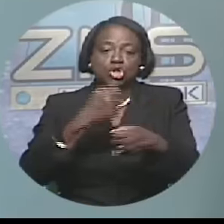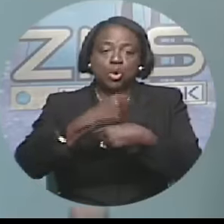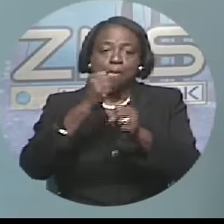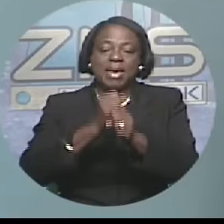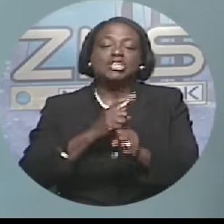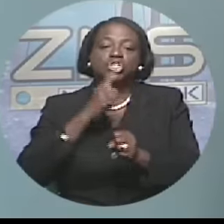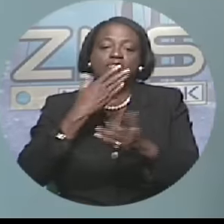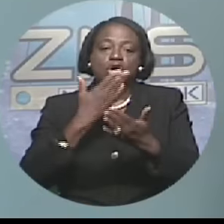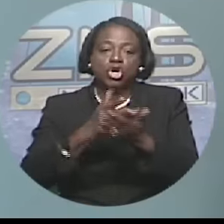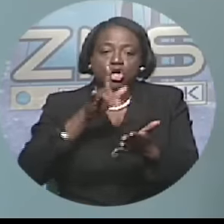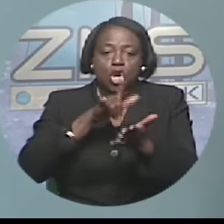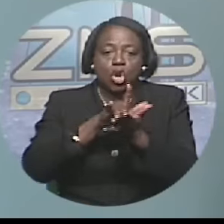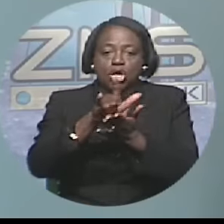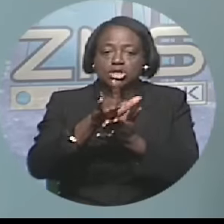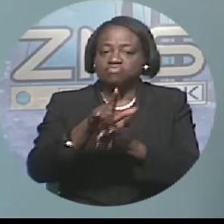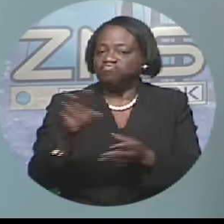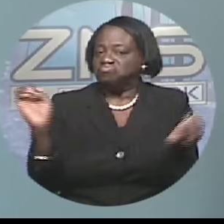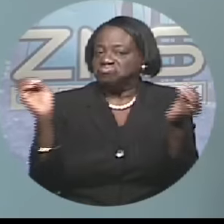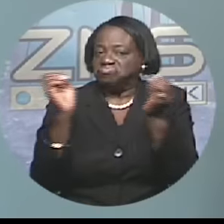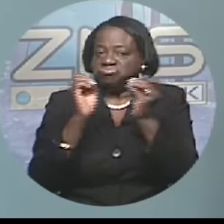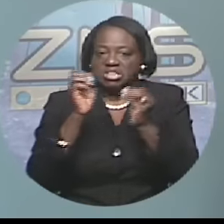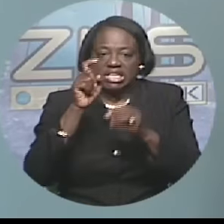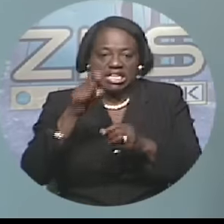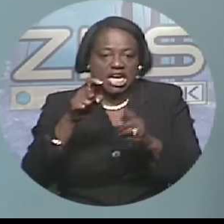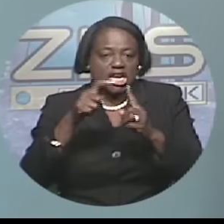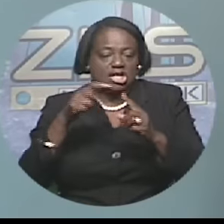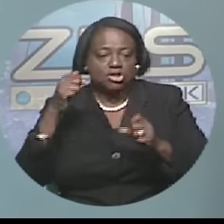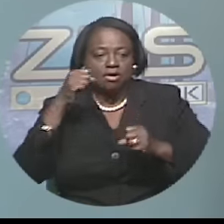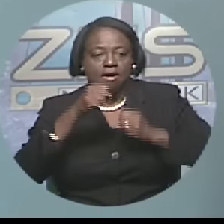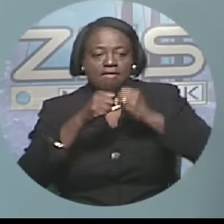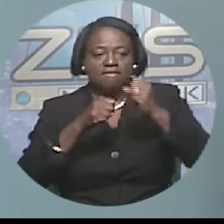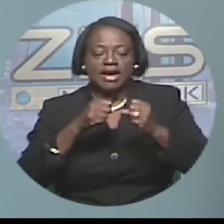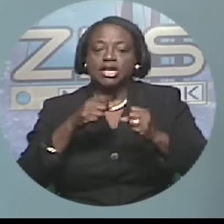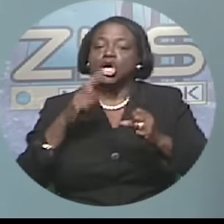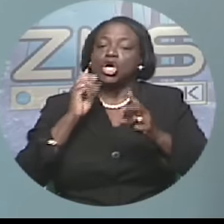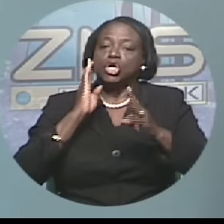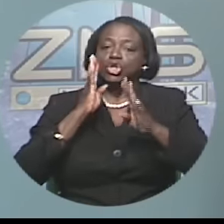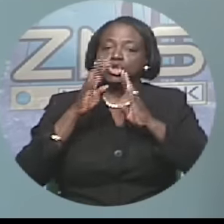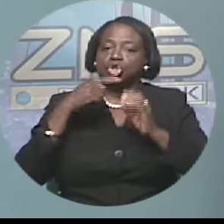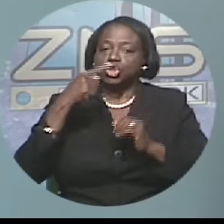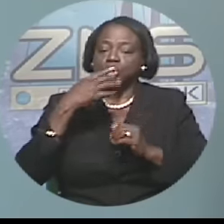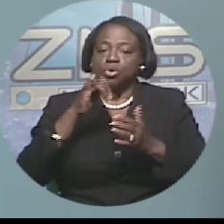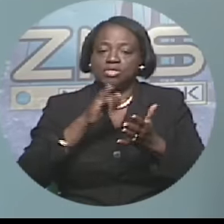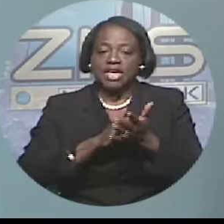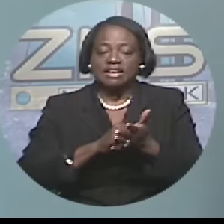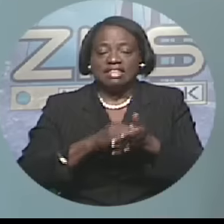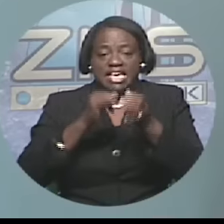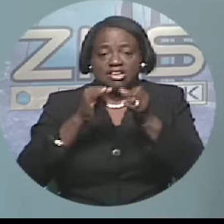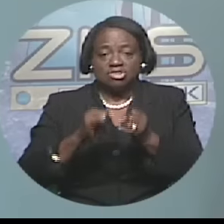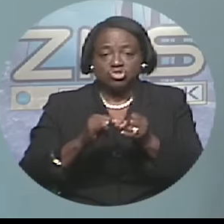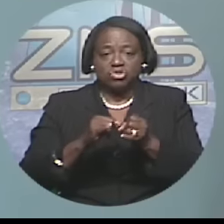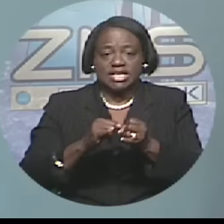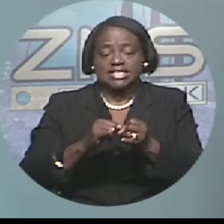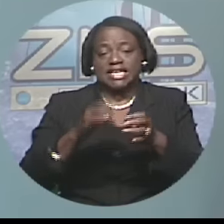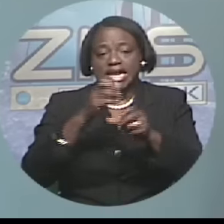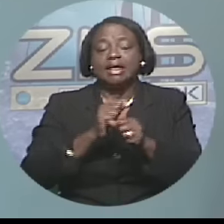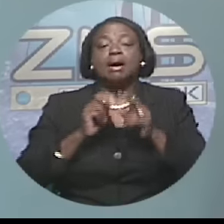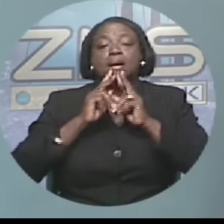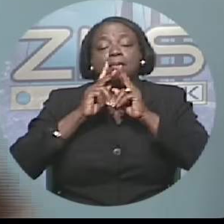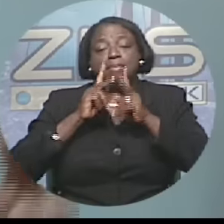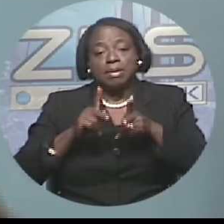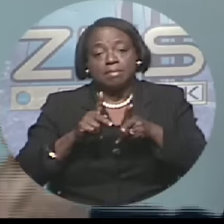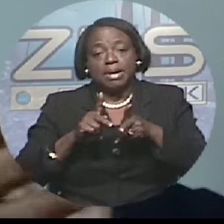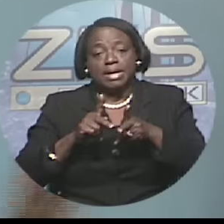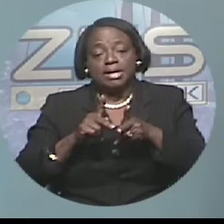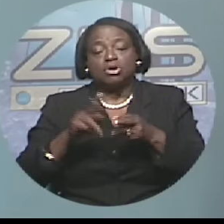no need for us to fight. I was told that the industry is ramping up their public relations. Well, you can ramp up